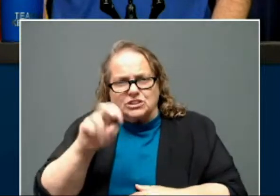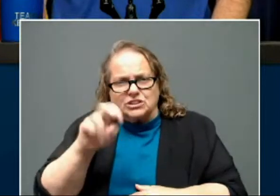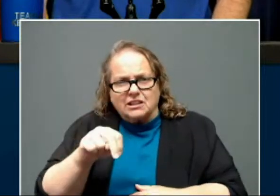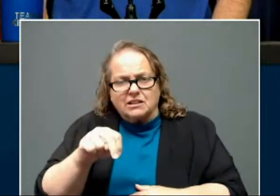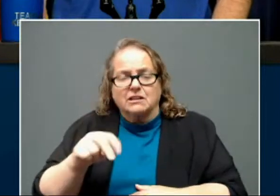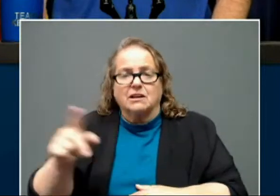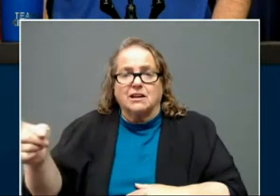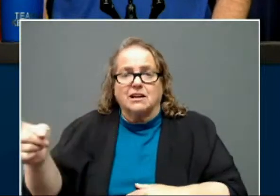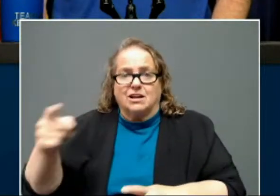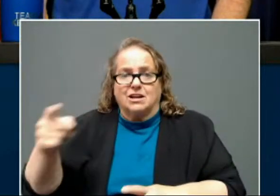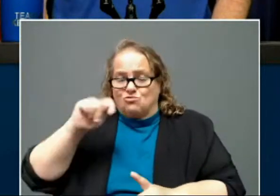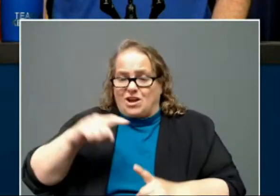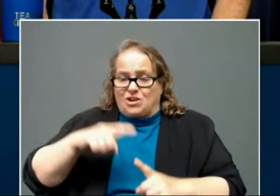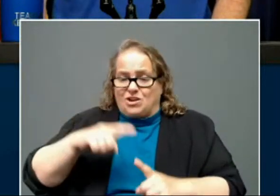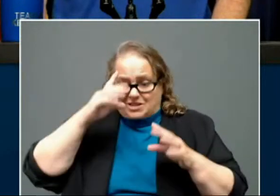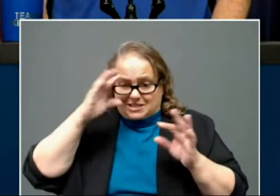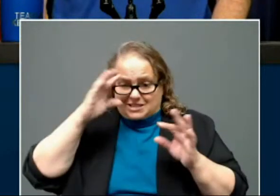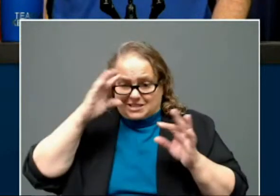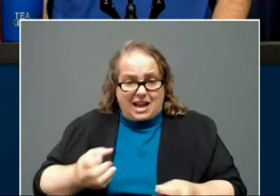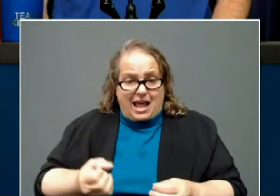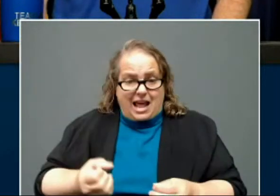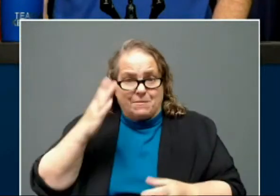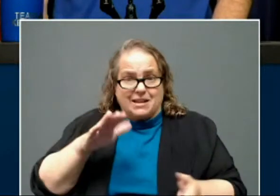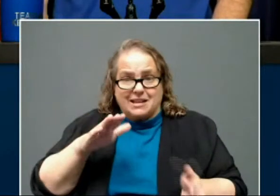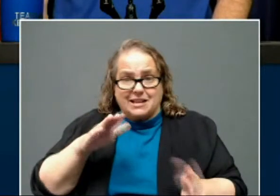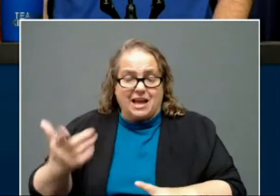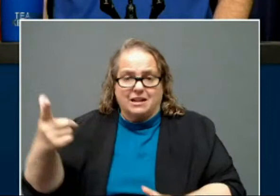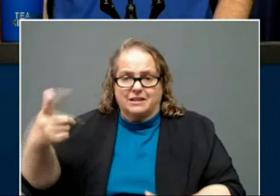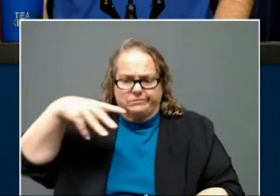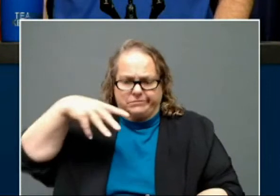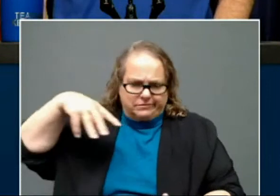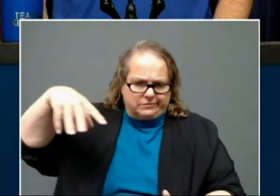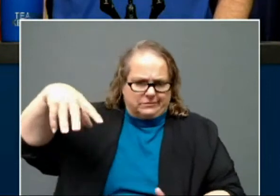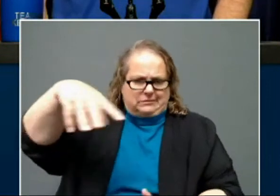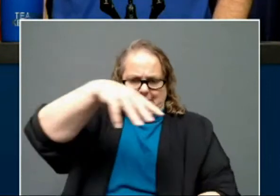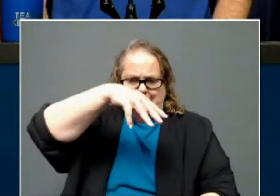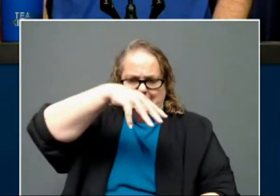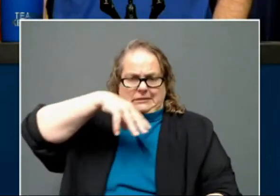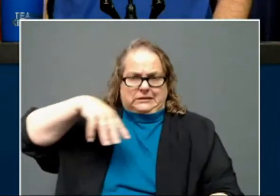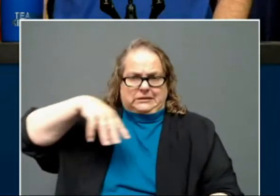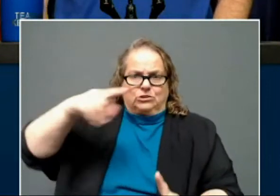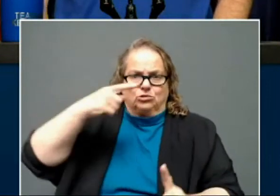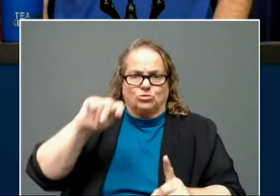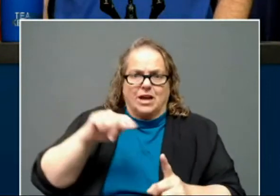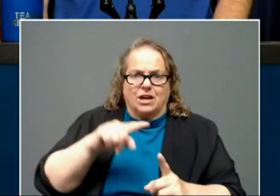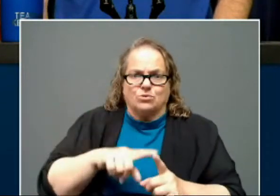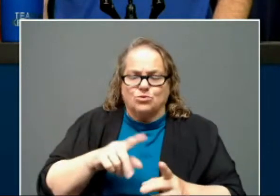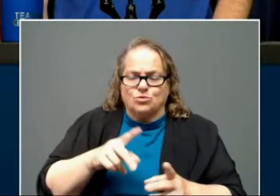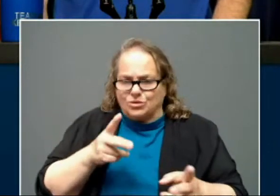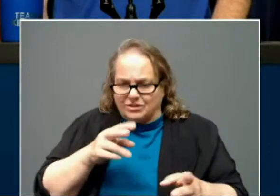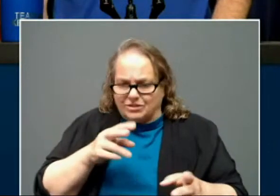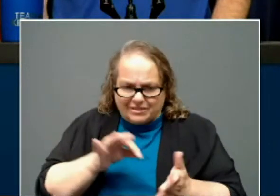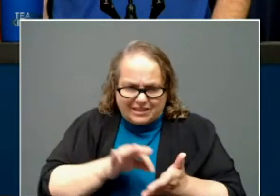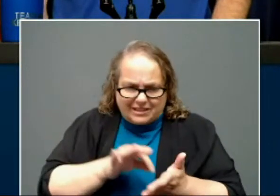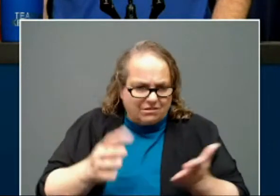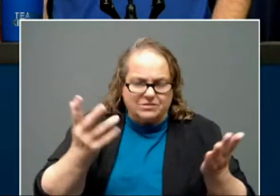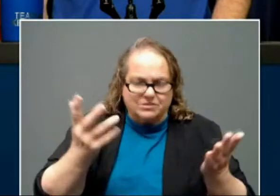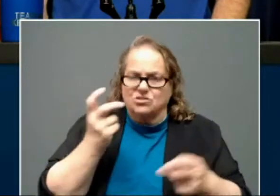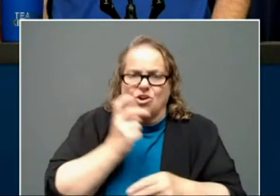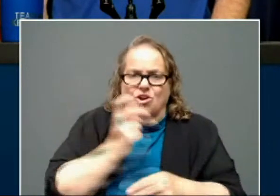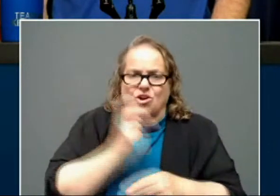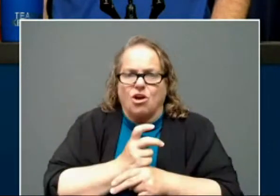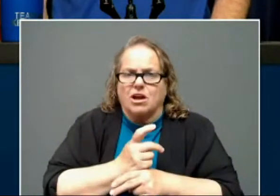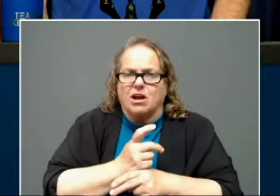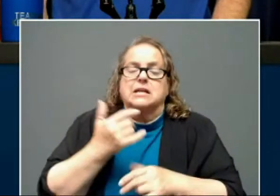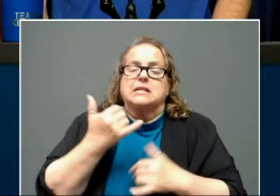to determine a death toll. It is staggering. And it ought to remind us that there is still much work to be done